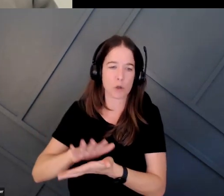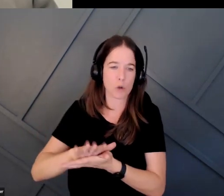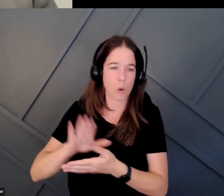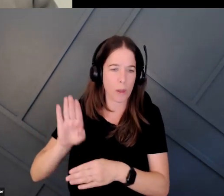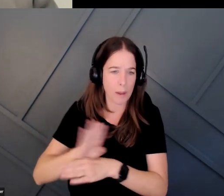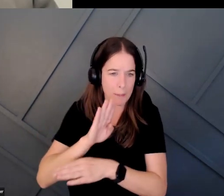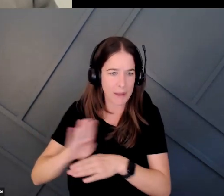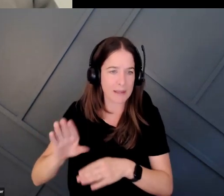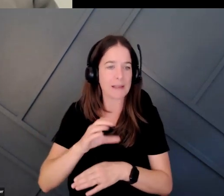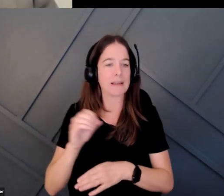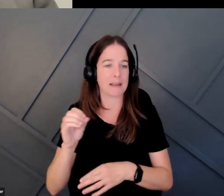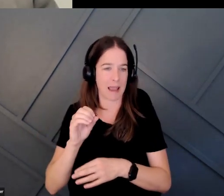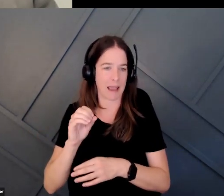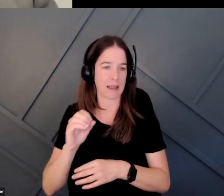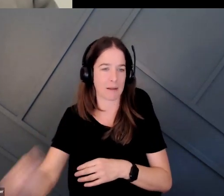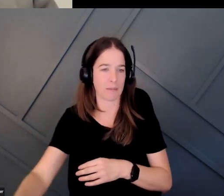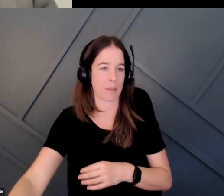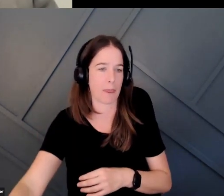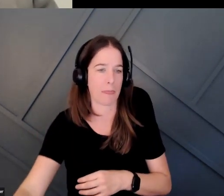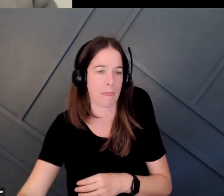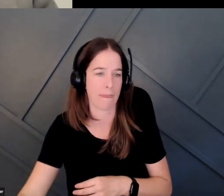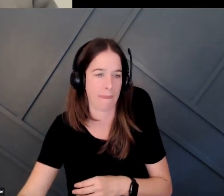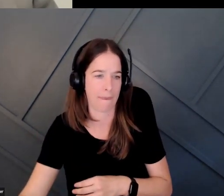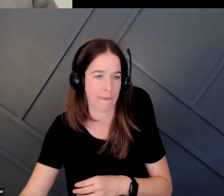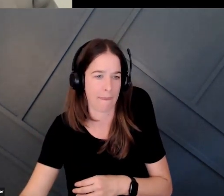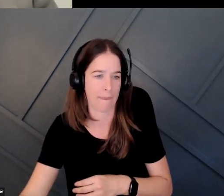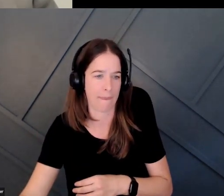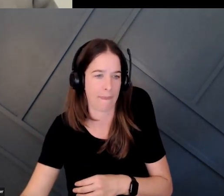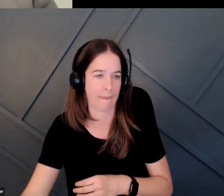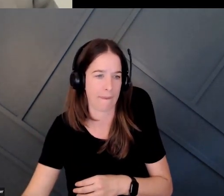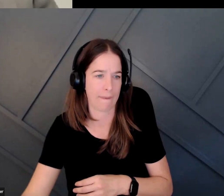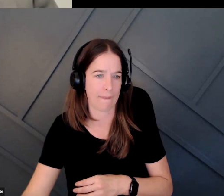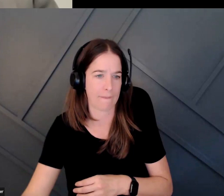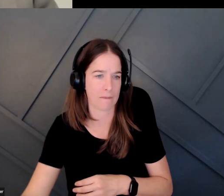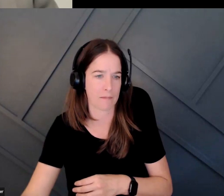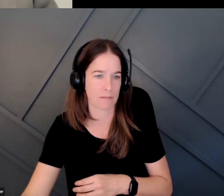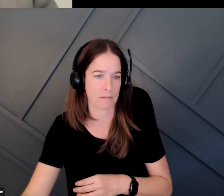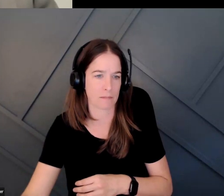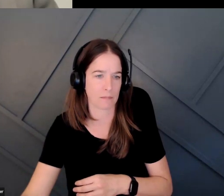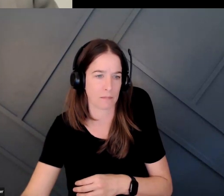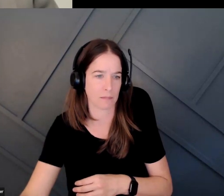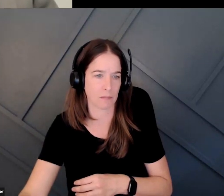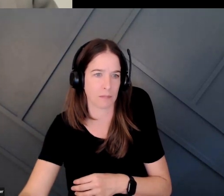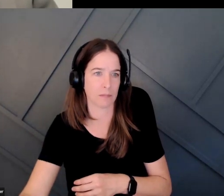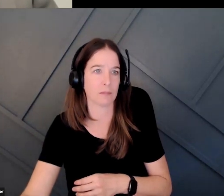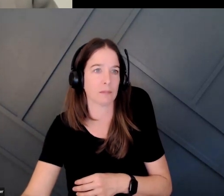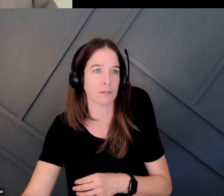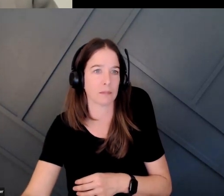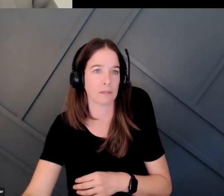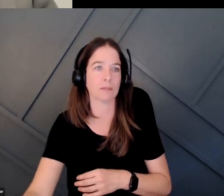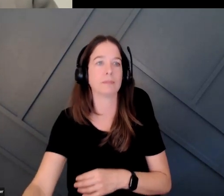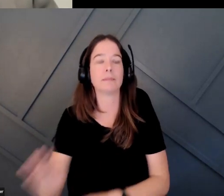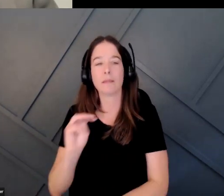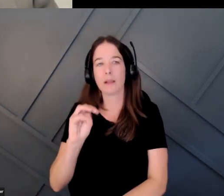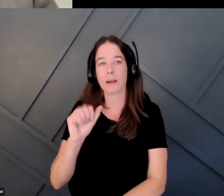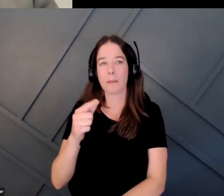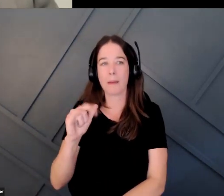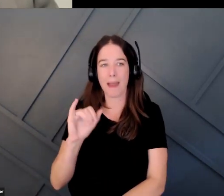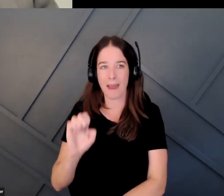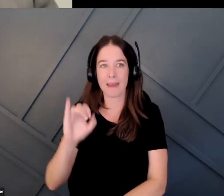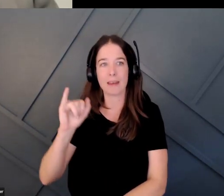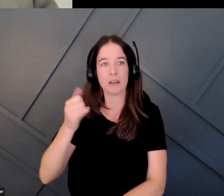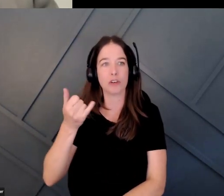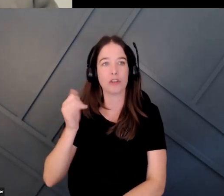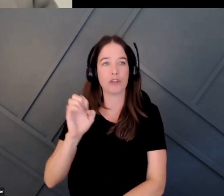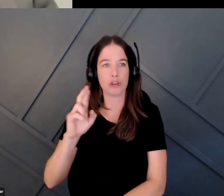Dayton. Maggie Jerry is going to be joining us today from SAMHSA. She has her MDiv